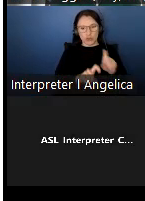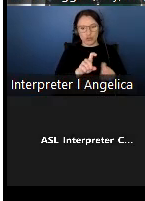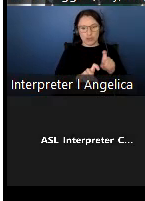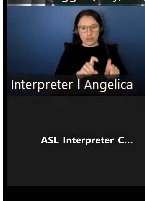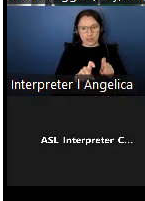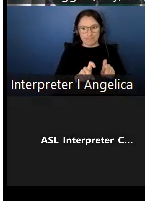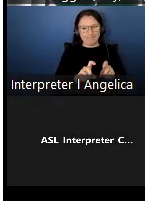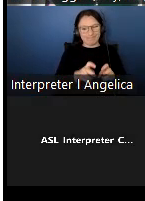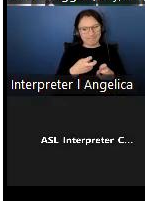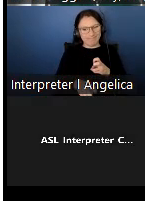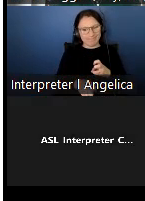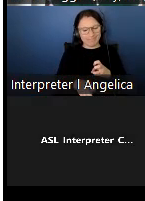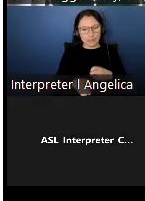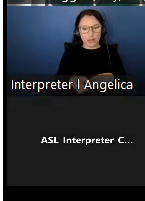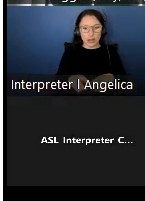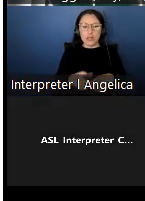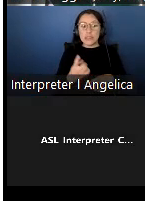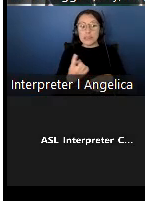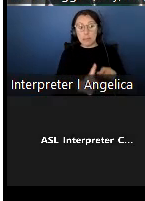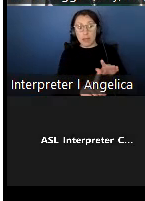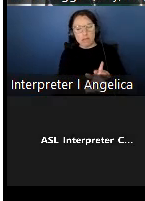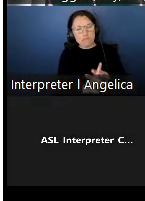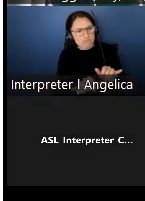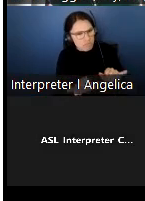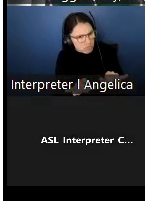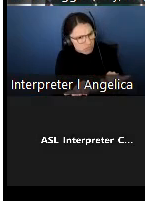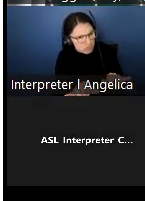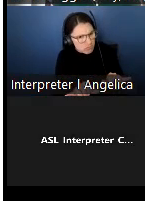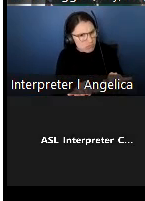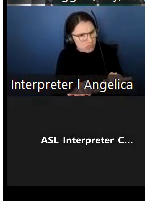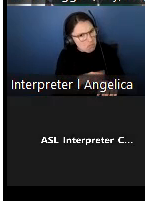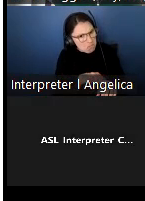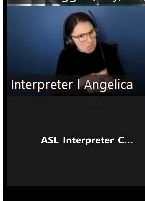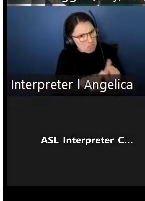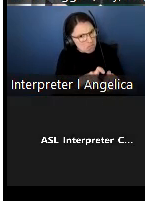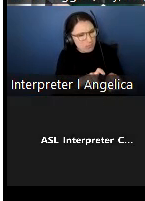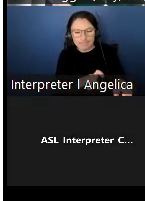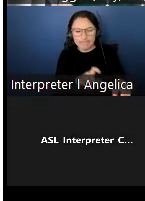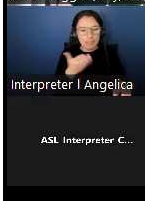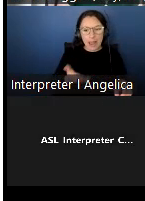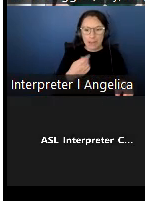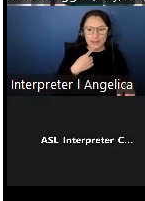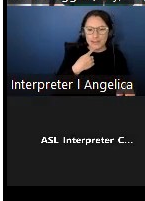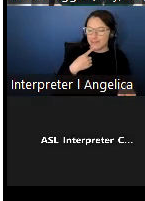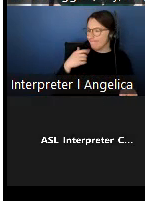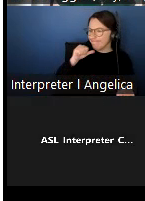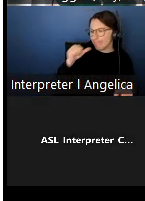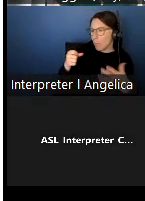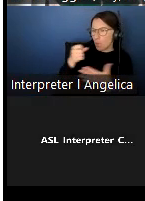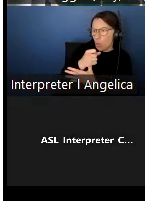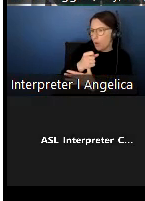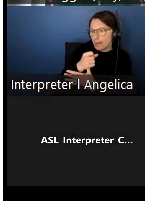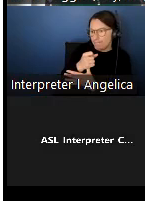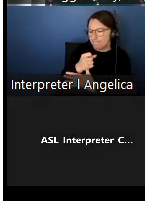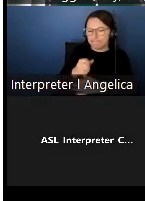because something stands out to us does not mean that that's a priority to the survivor. Some examples